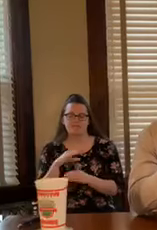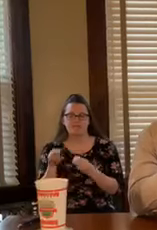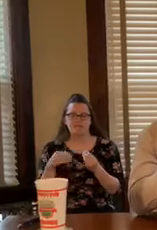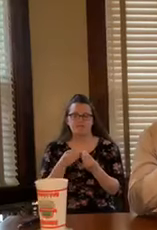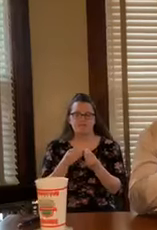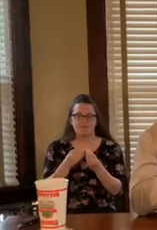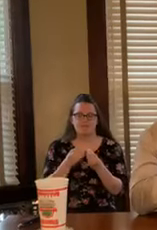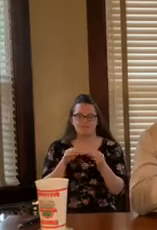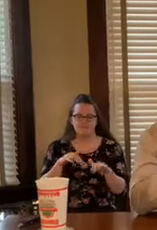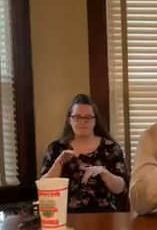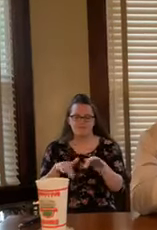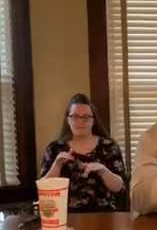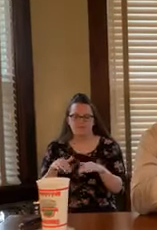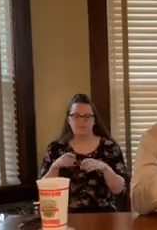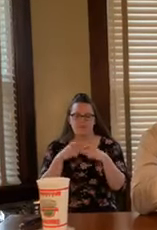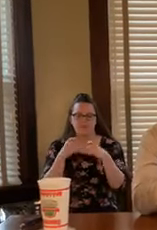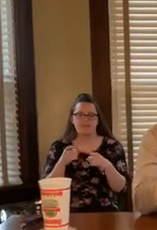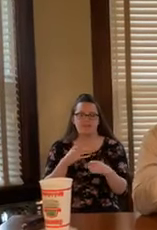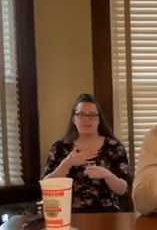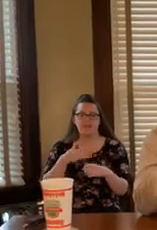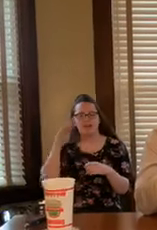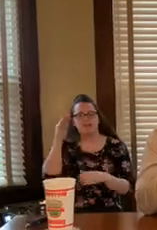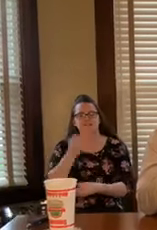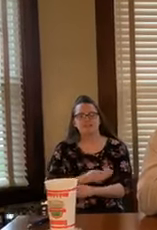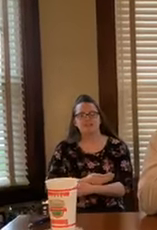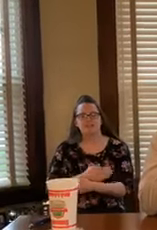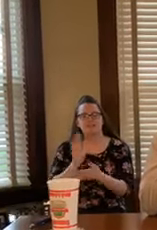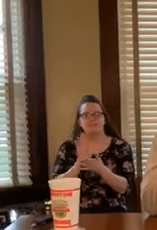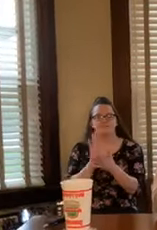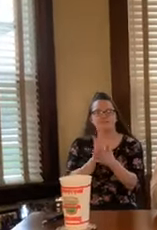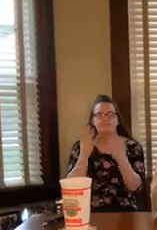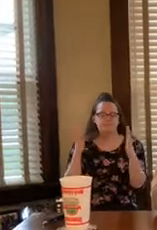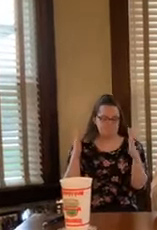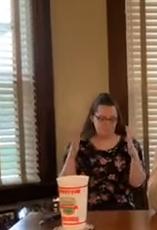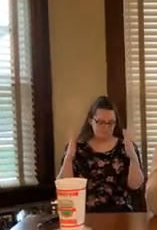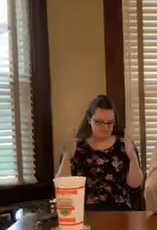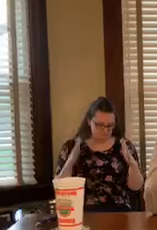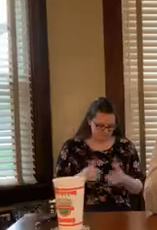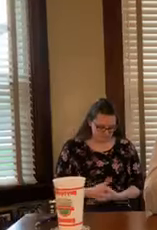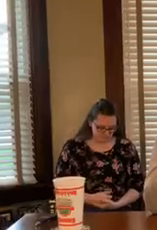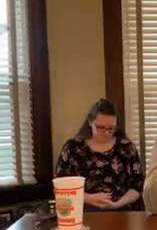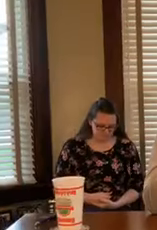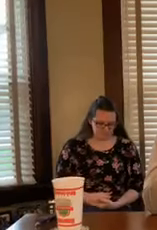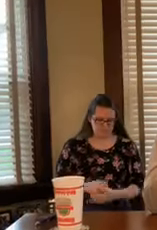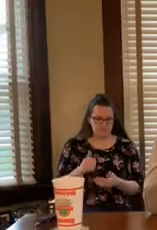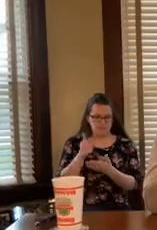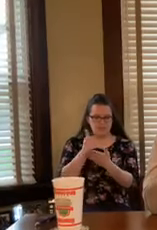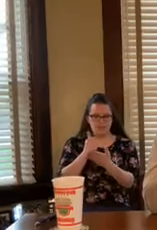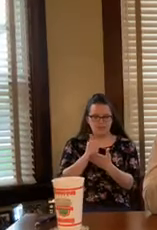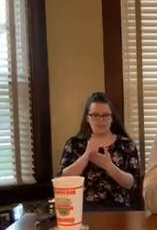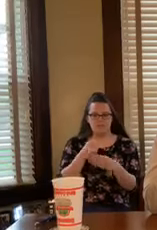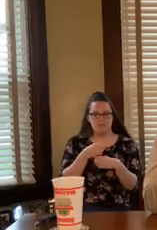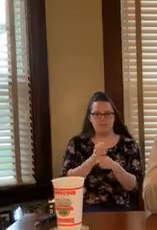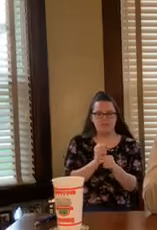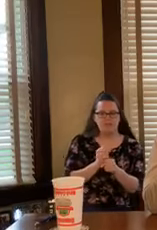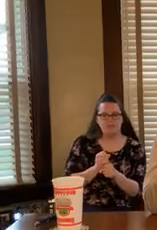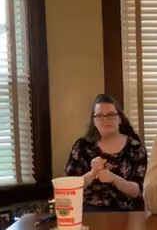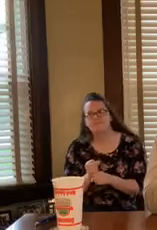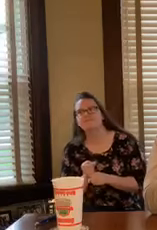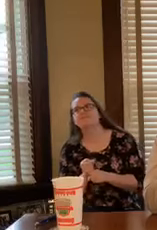But give both my sons, Mikey and Ryan, a little round of applause. They do a great job helping make their old dad look good, and I appreciate